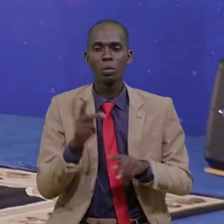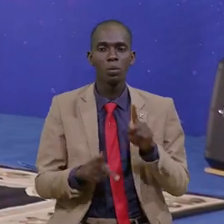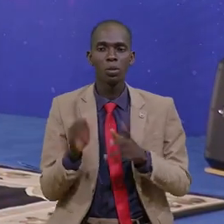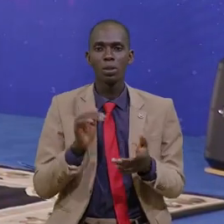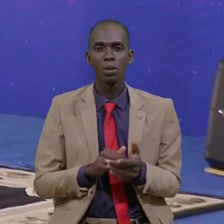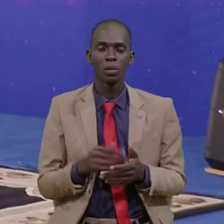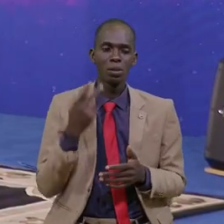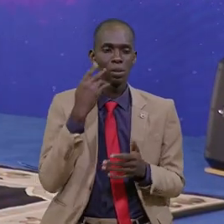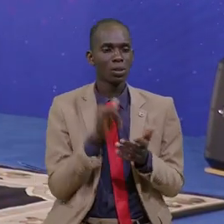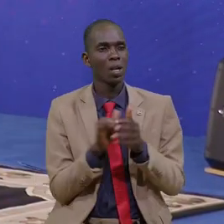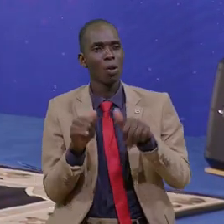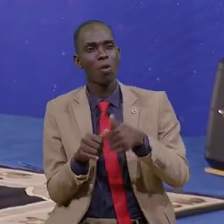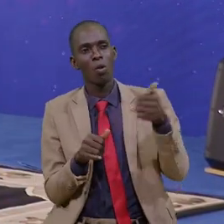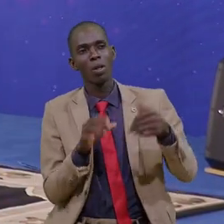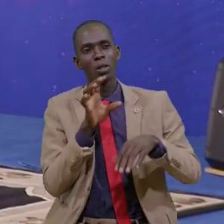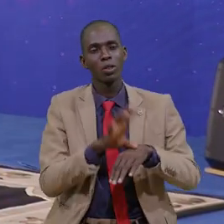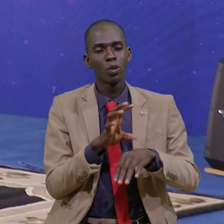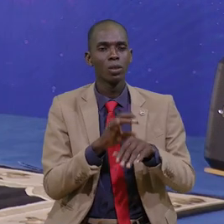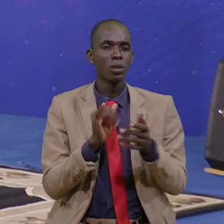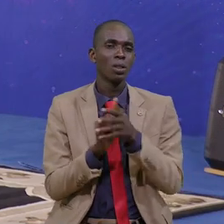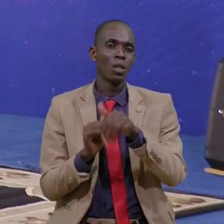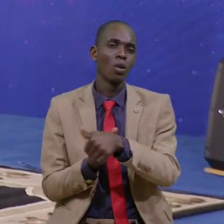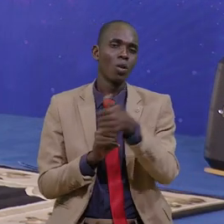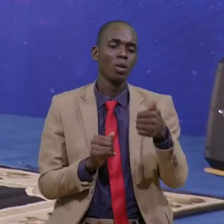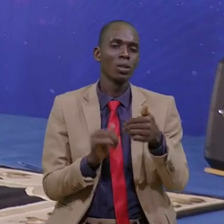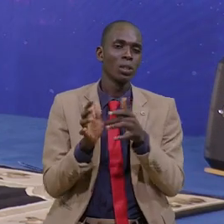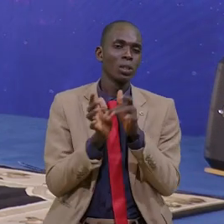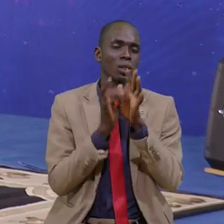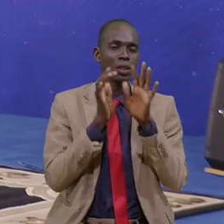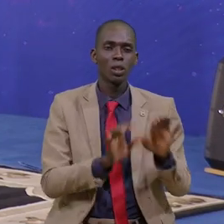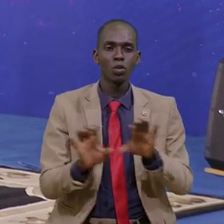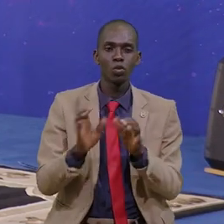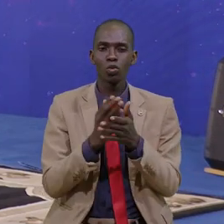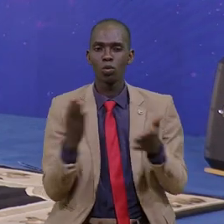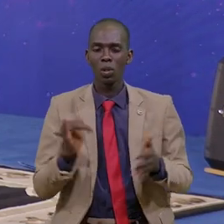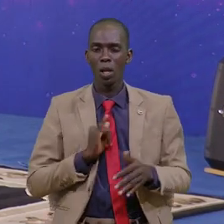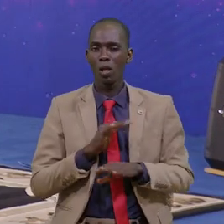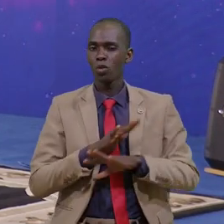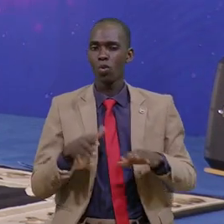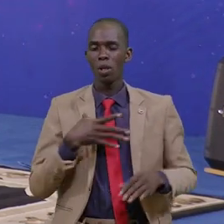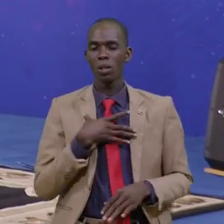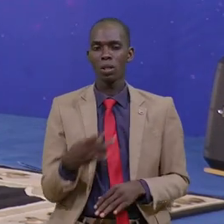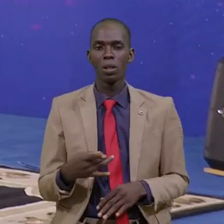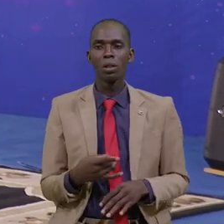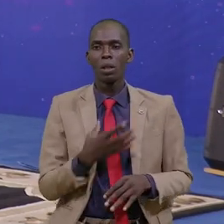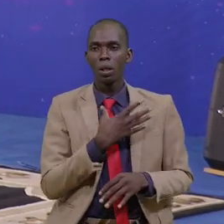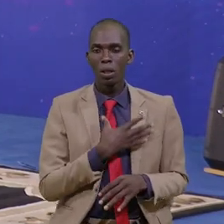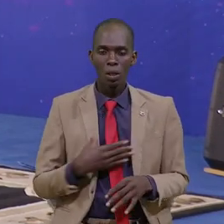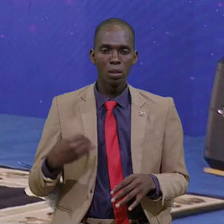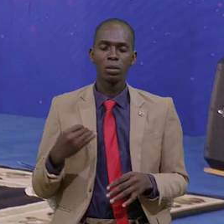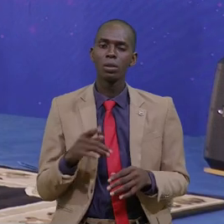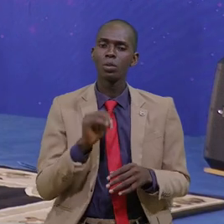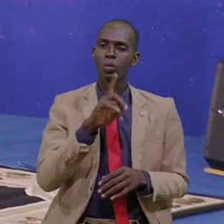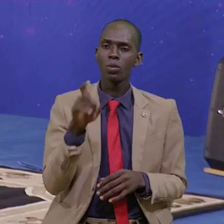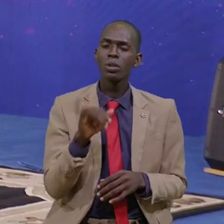other believer has done something I don't appreciate. It says, are you purged? Are you cleansed? Then